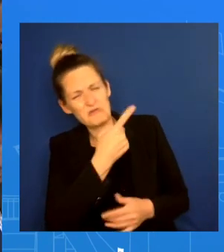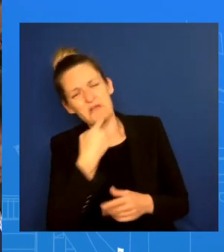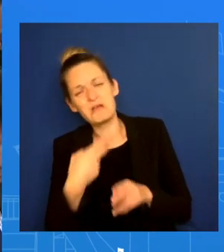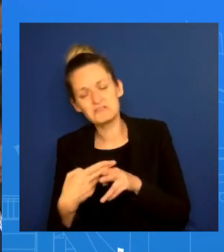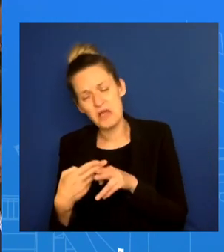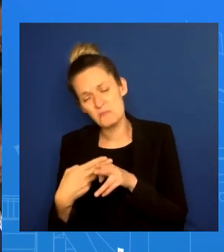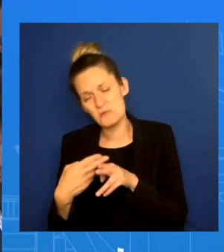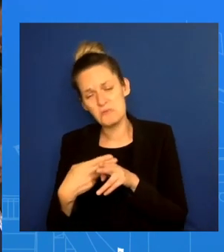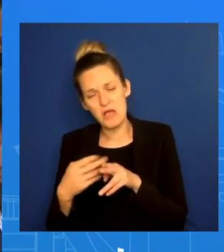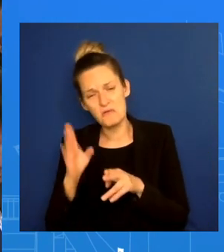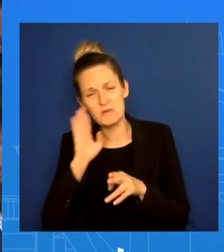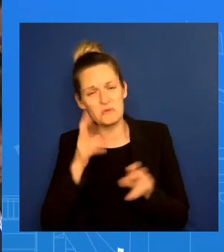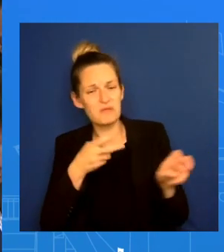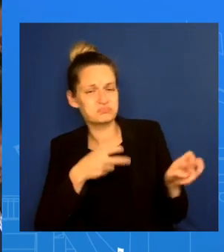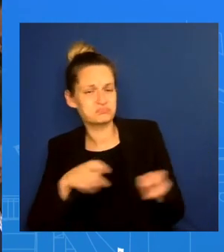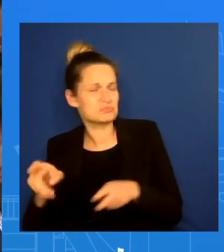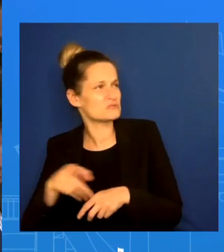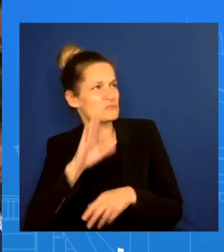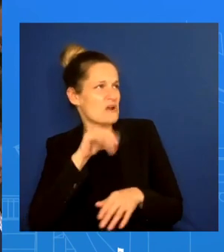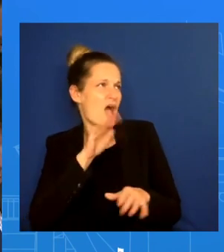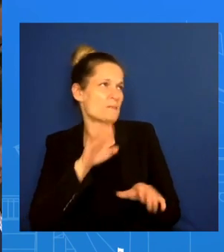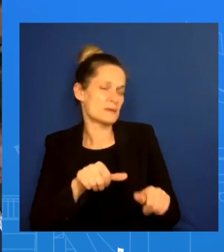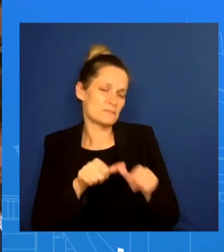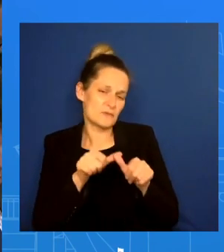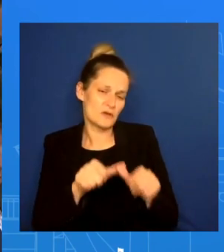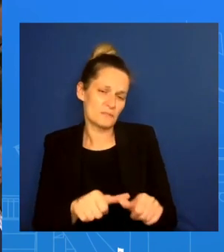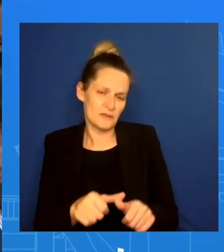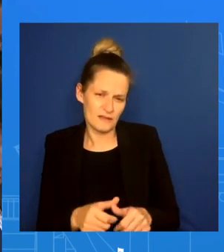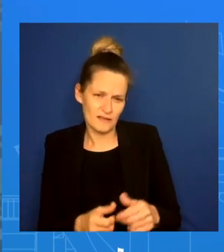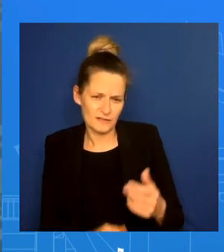been the opposite. They're now saying the same thing about a recession. I'm just